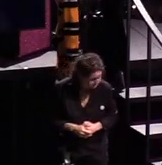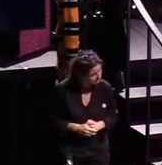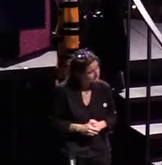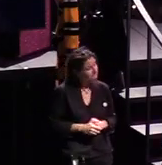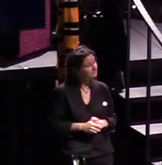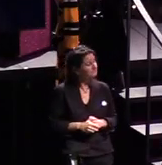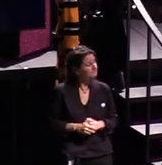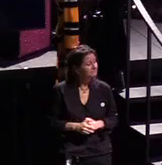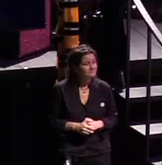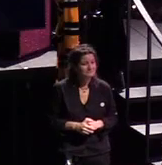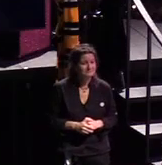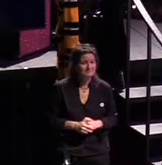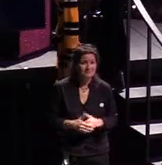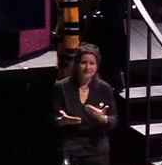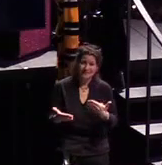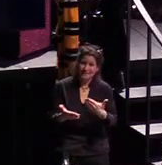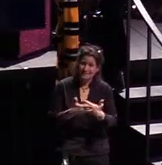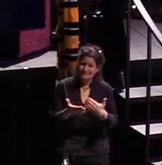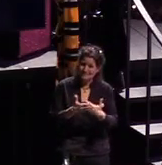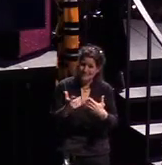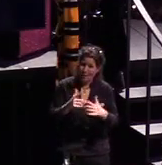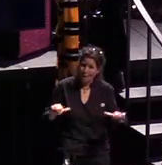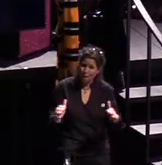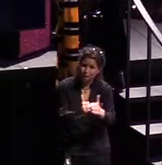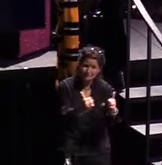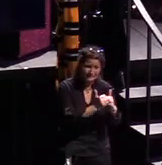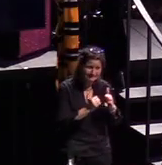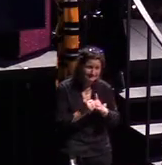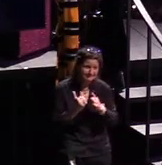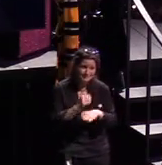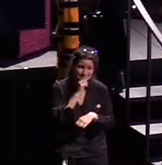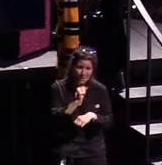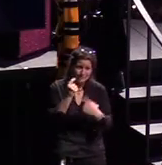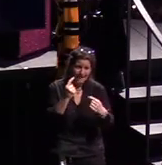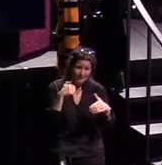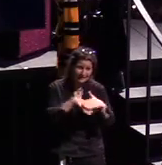there's more consensus around that I think for